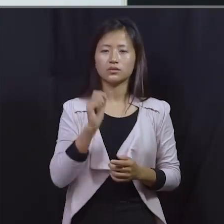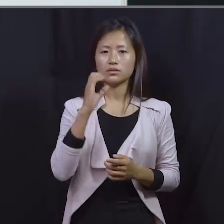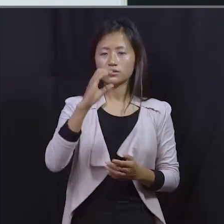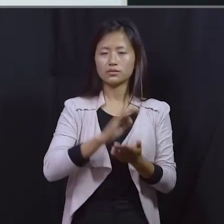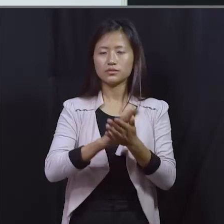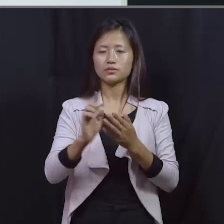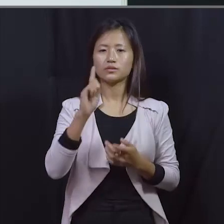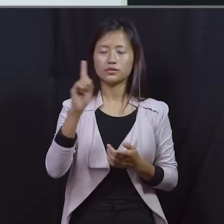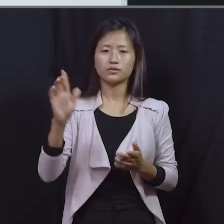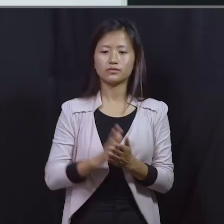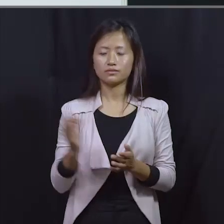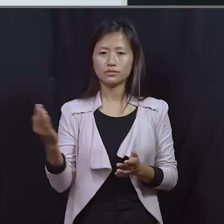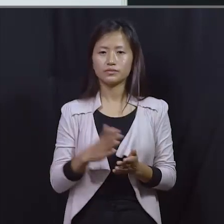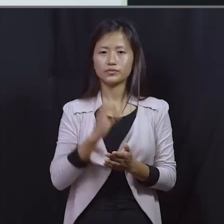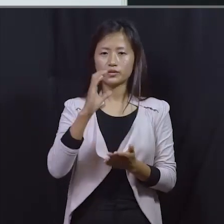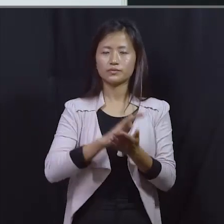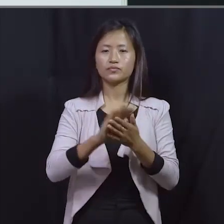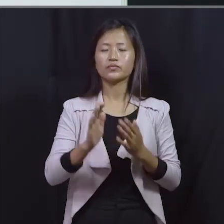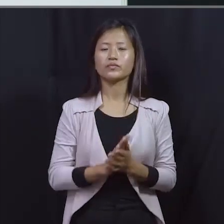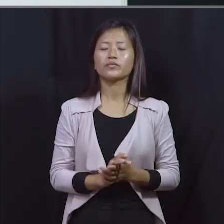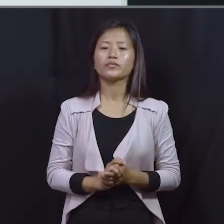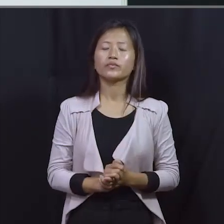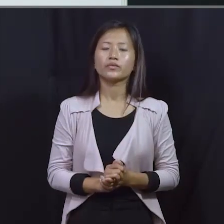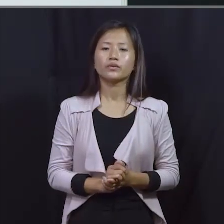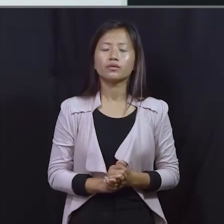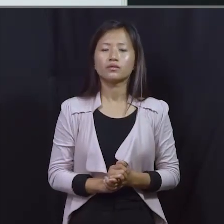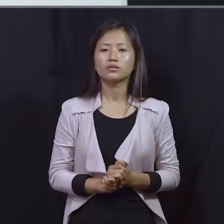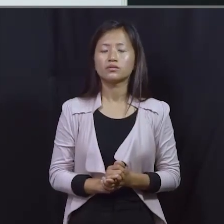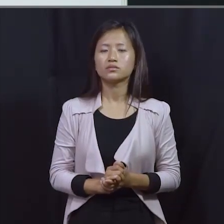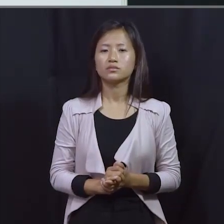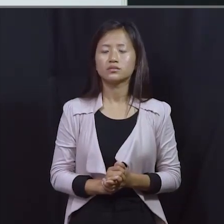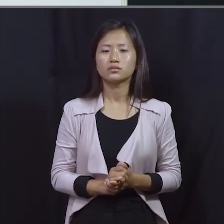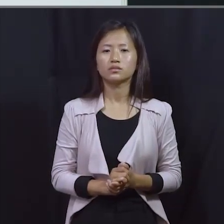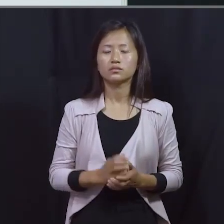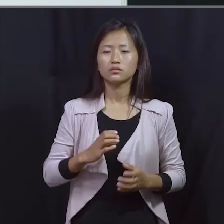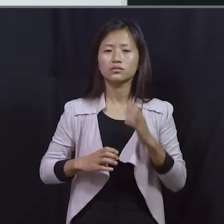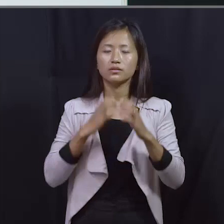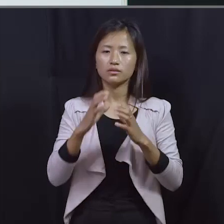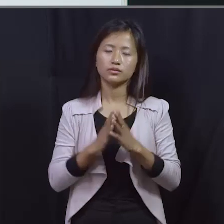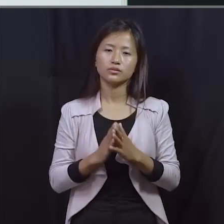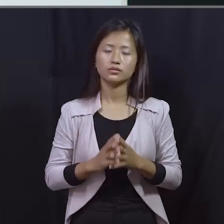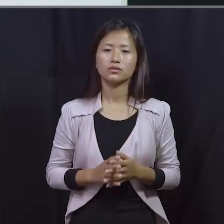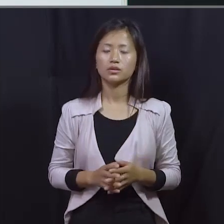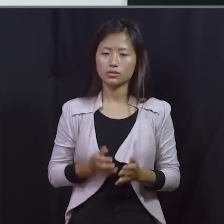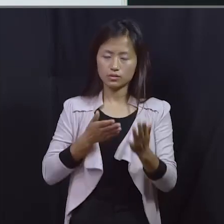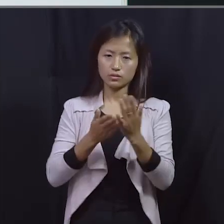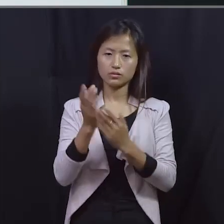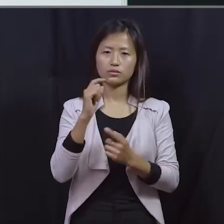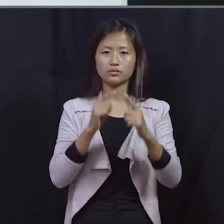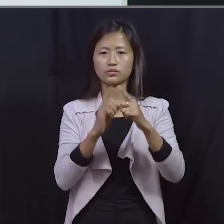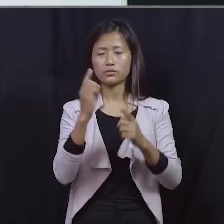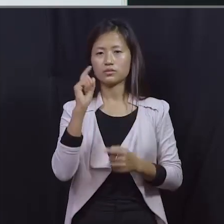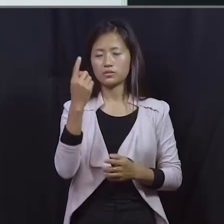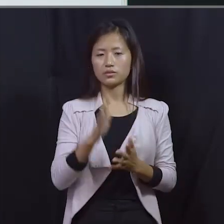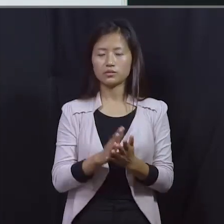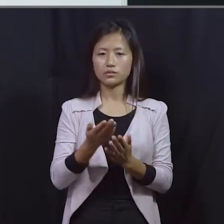11, a new chapter, that is representation of 1857. I encourage you to at least go through your textbook once, so that